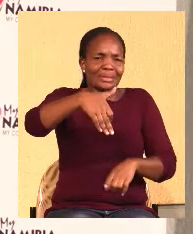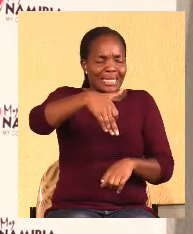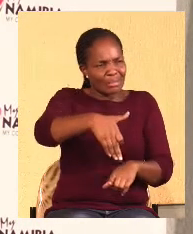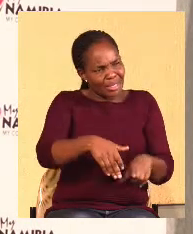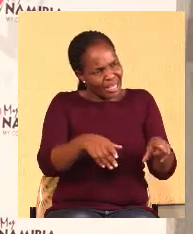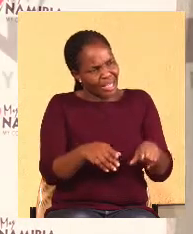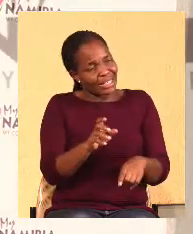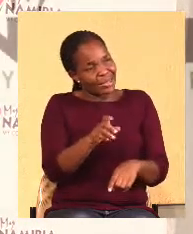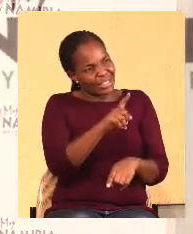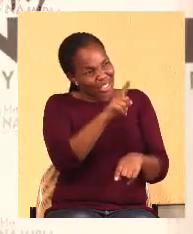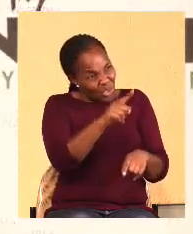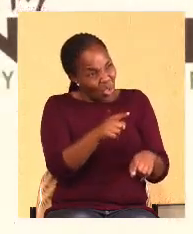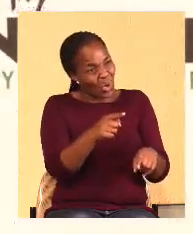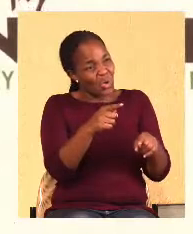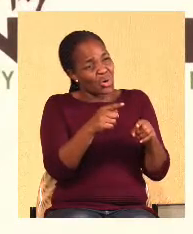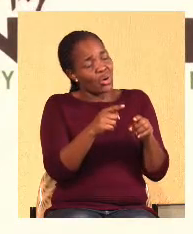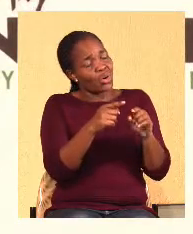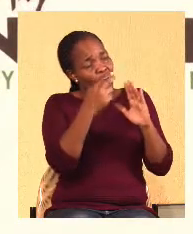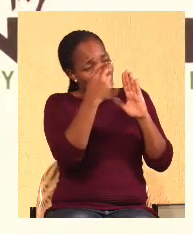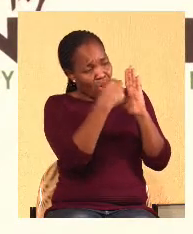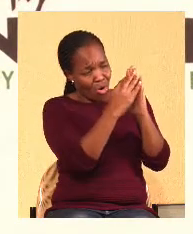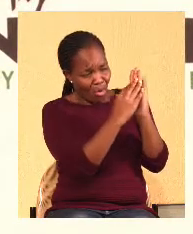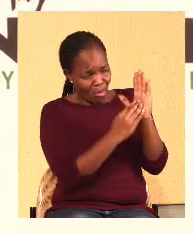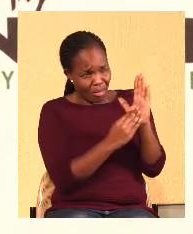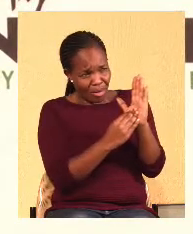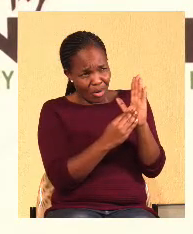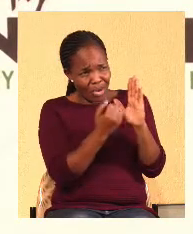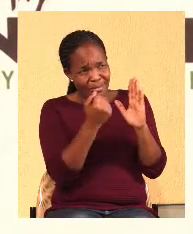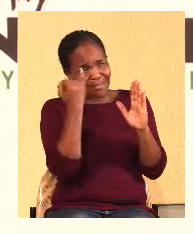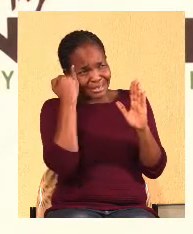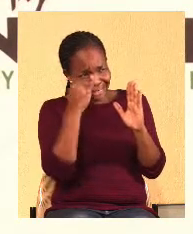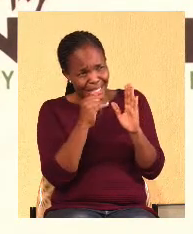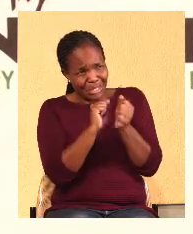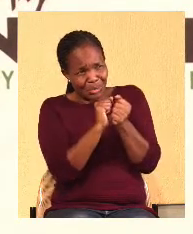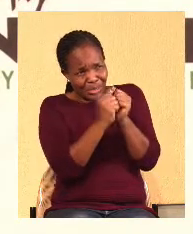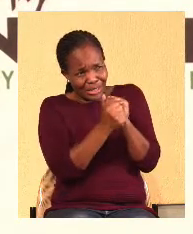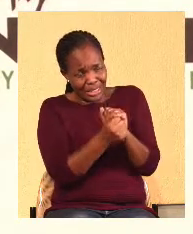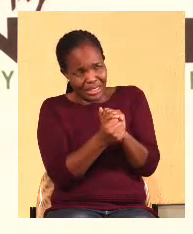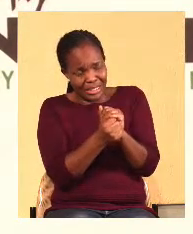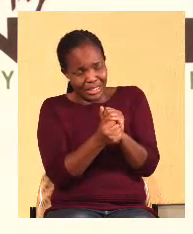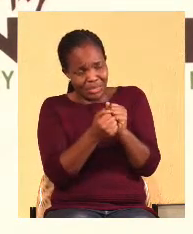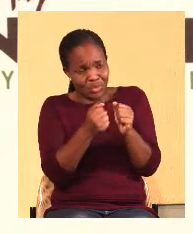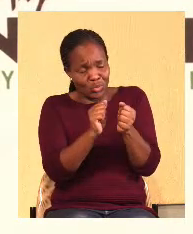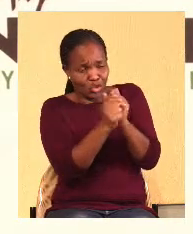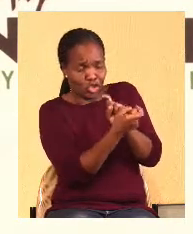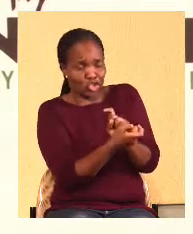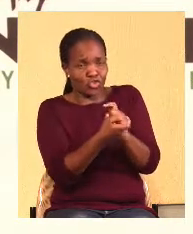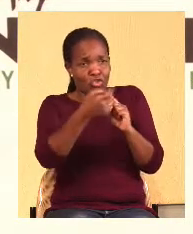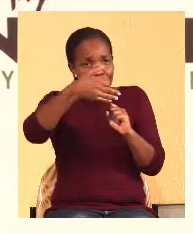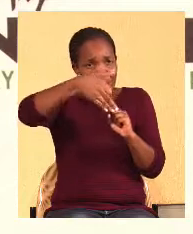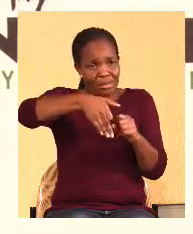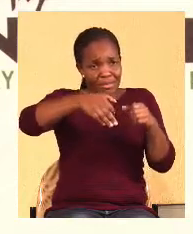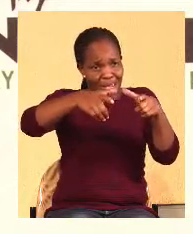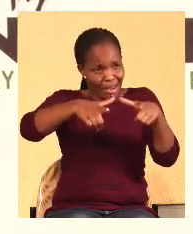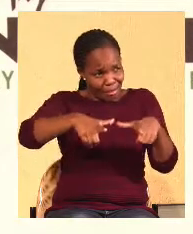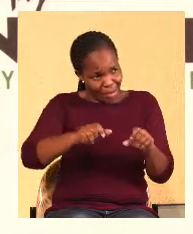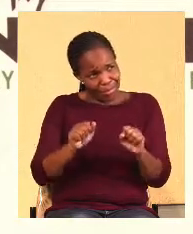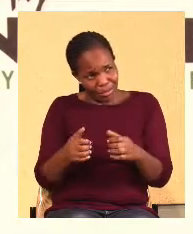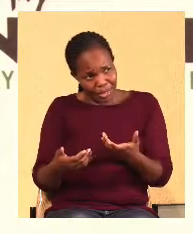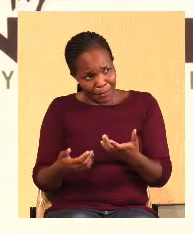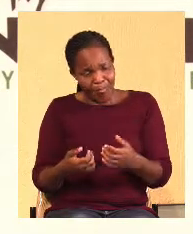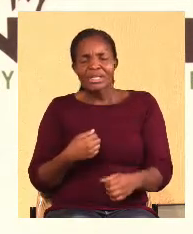John, ideally, I think we want to have this legislation probably translate it in two different languages. But